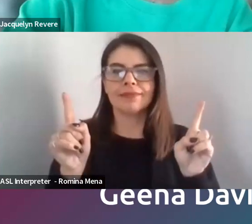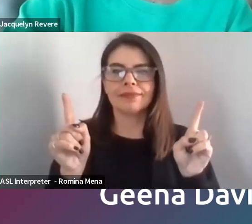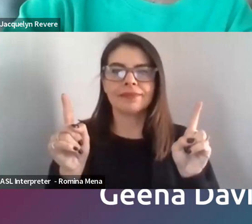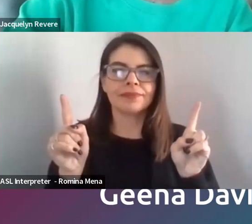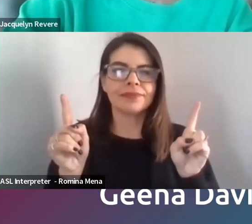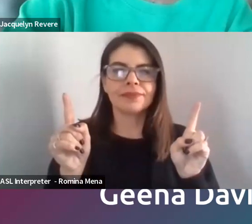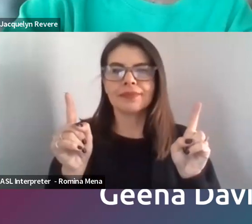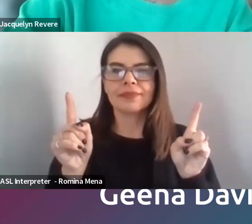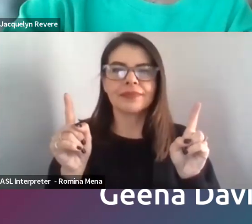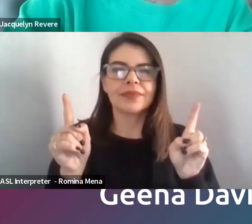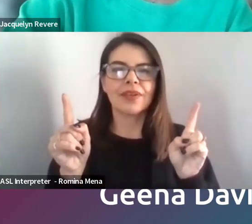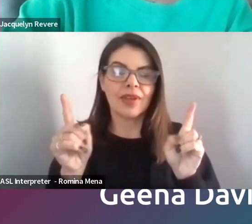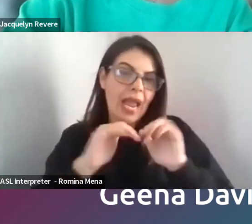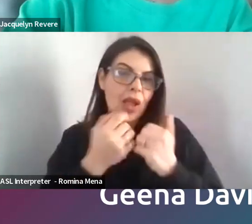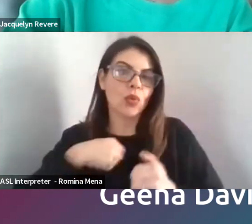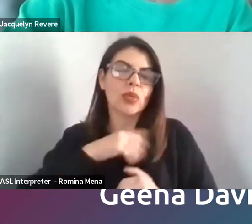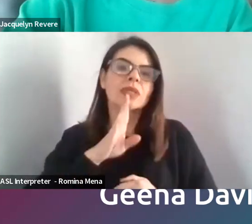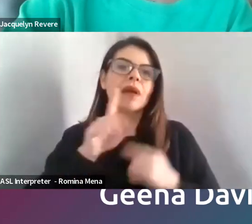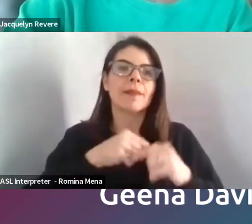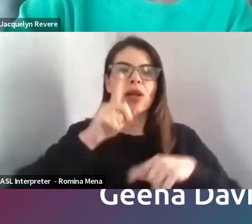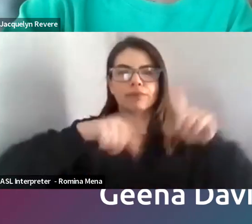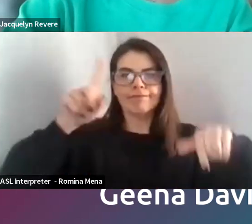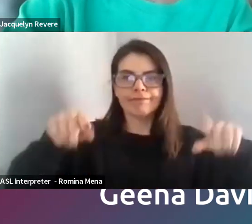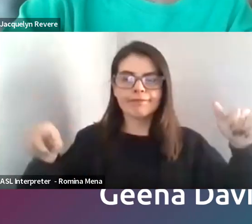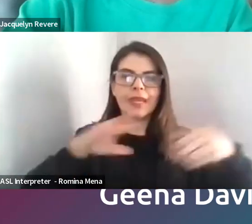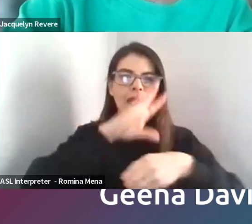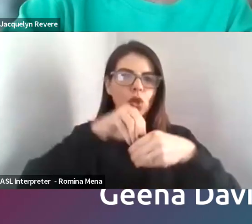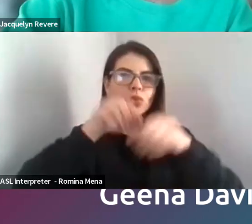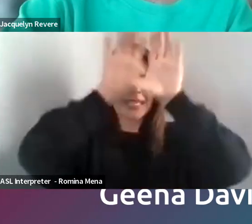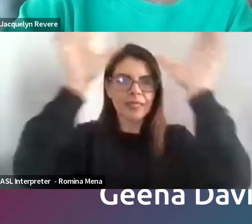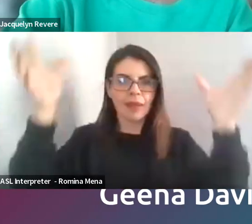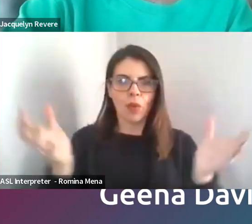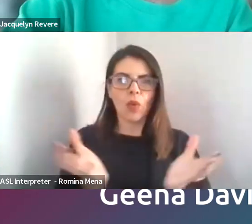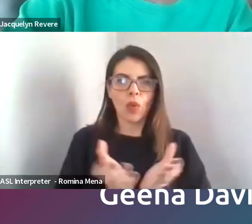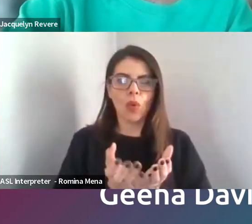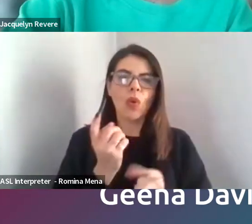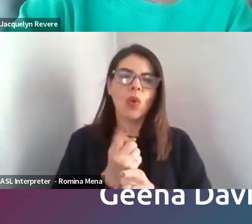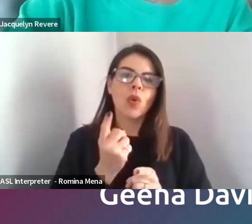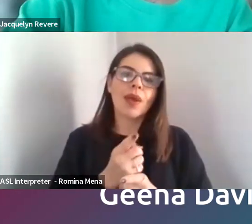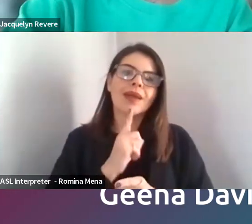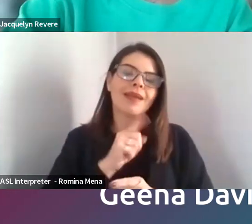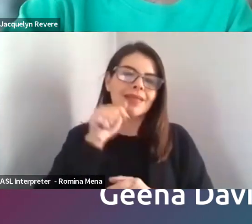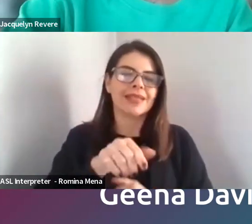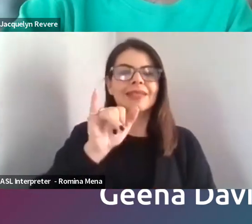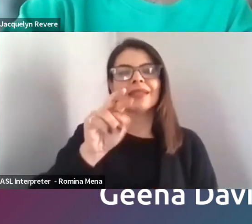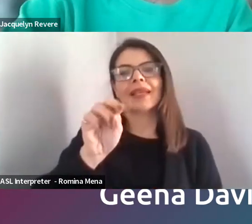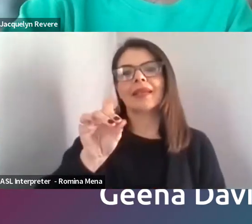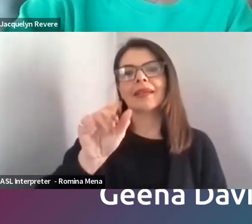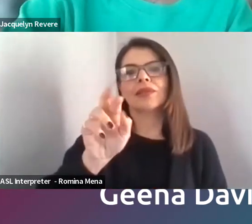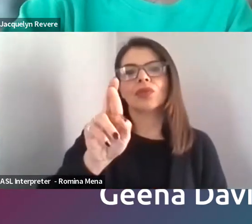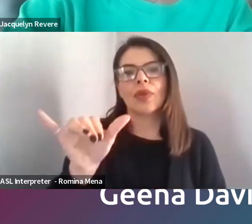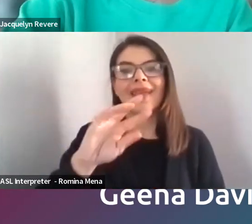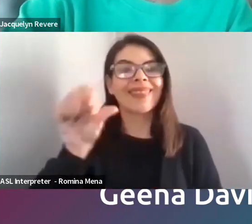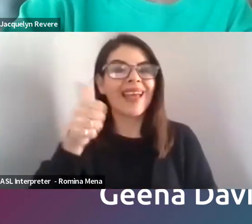in the way that we talk about diversity and inclusion as a whole in the industry. The